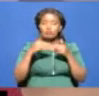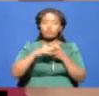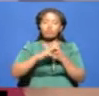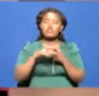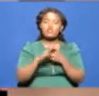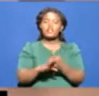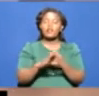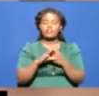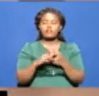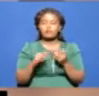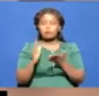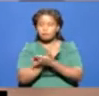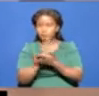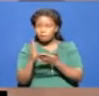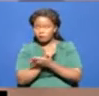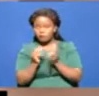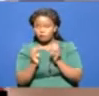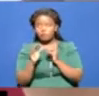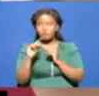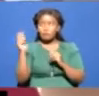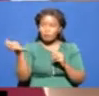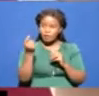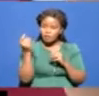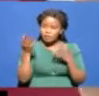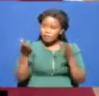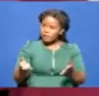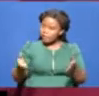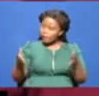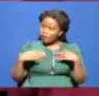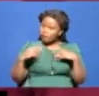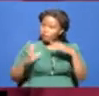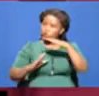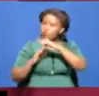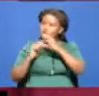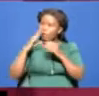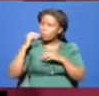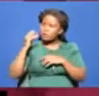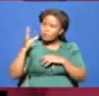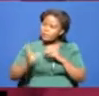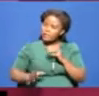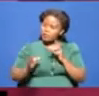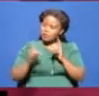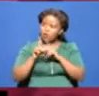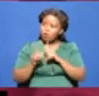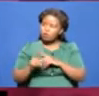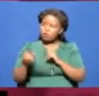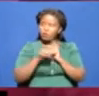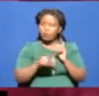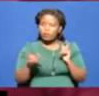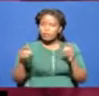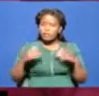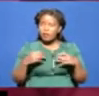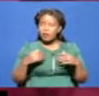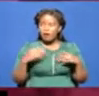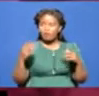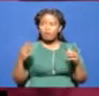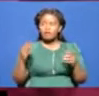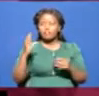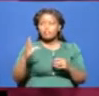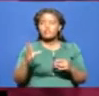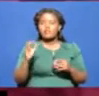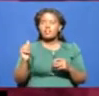joined by some of the key officials or speakers during this meeting. And of course, just next to me is the Chief Administrative Secretary